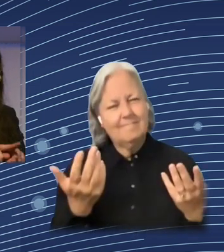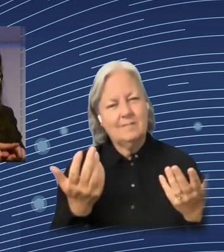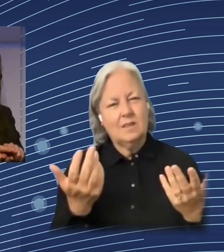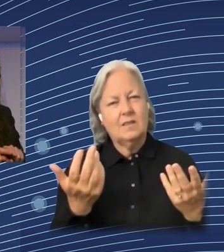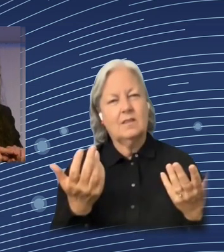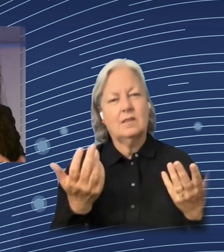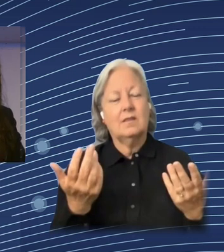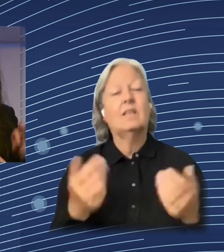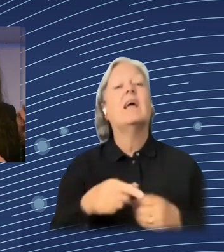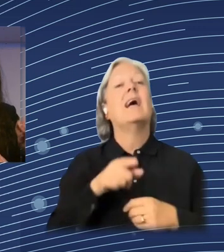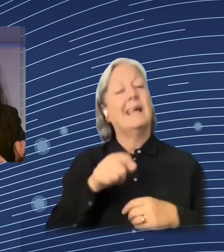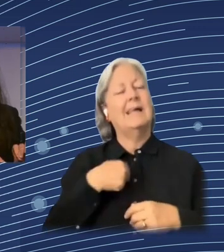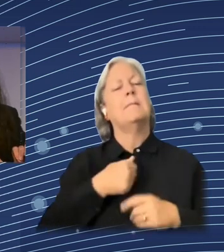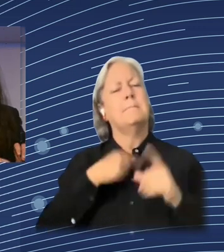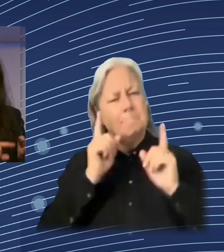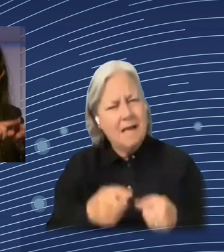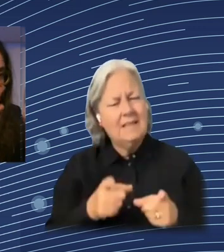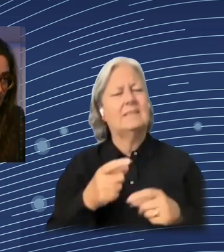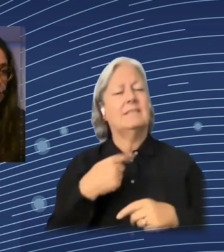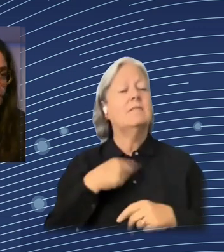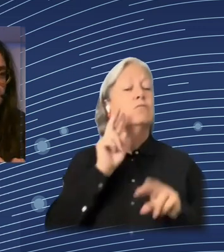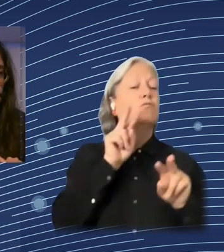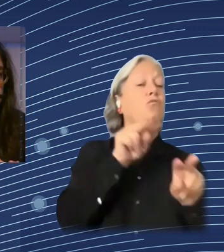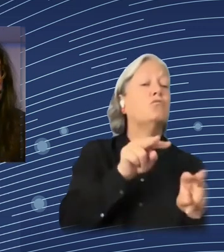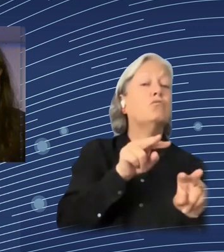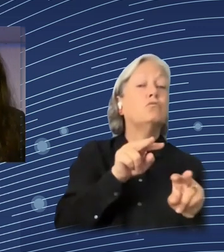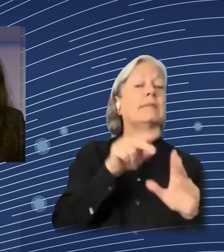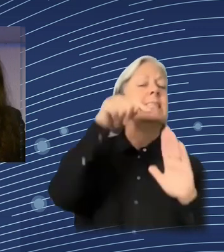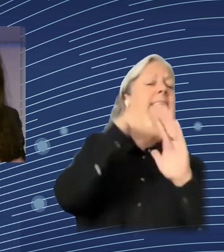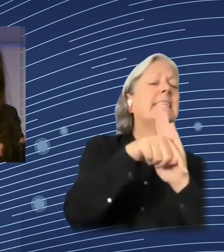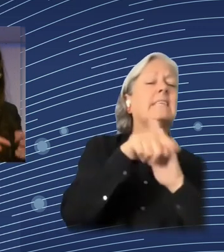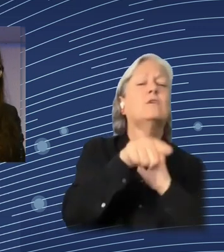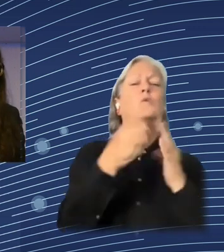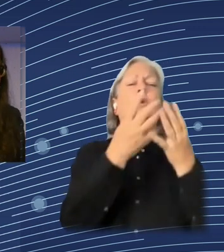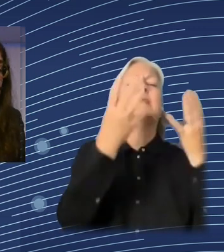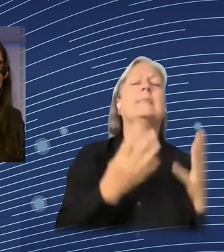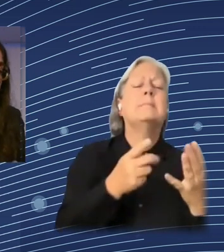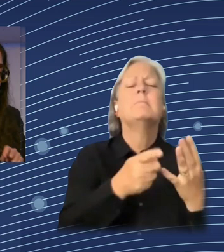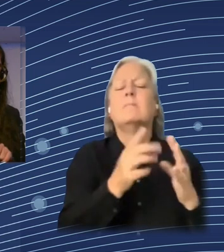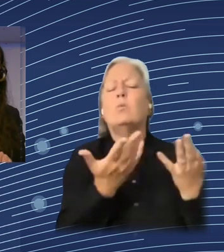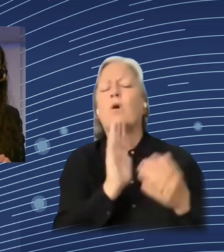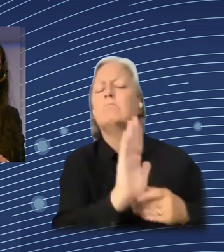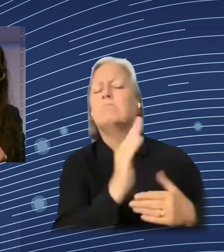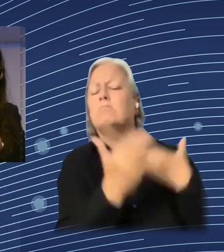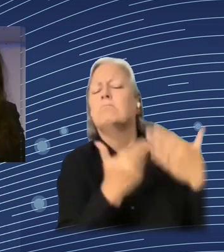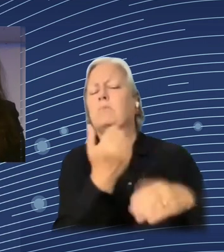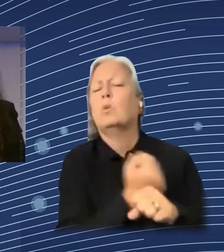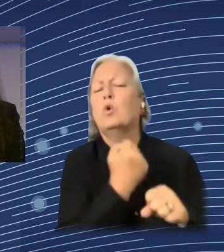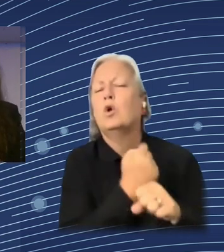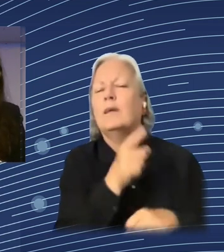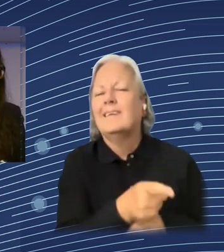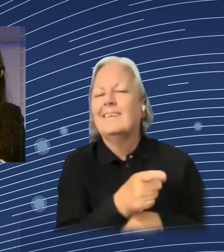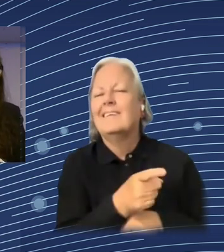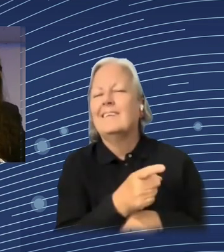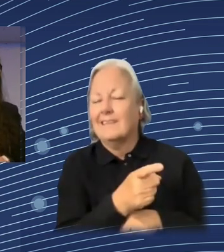that we need to check the system acting in a particular context. In order to do that, we need to know exactly who has